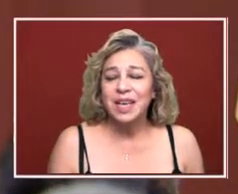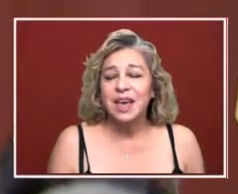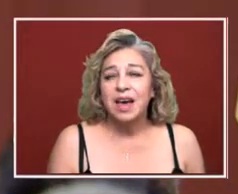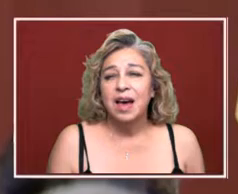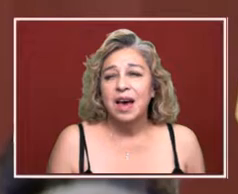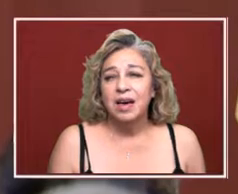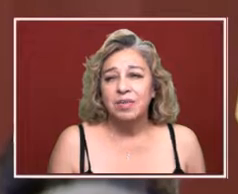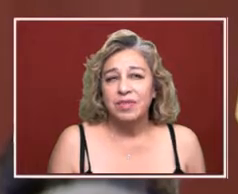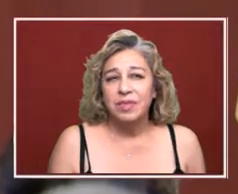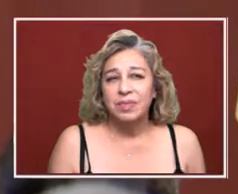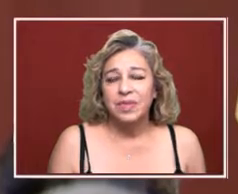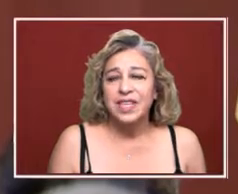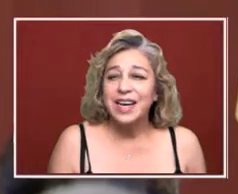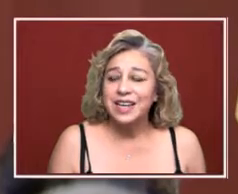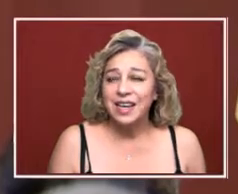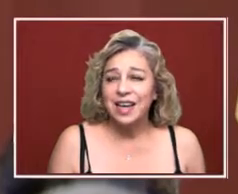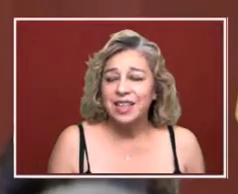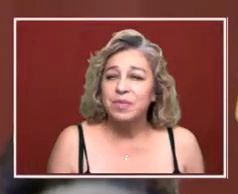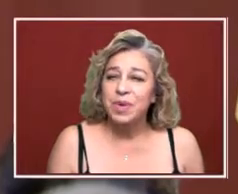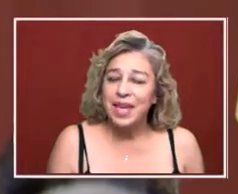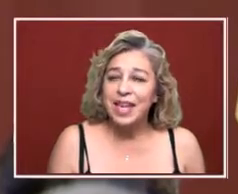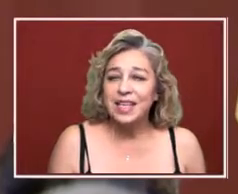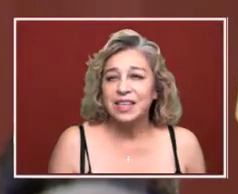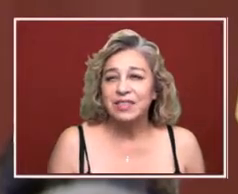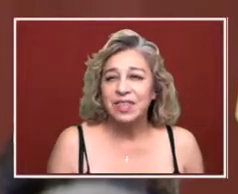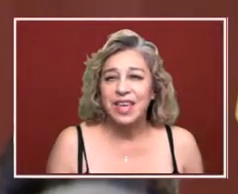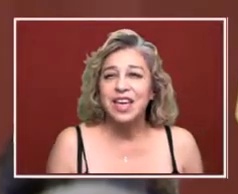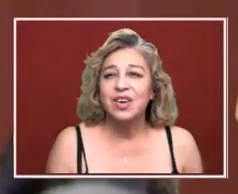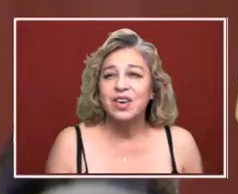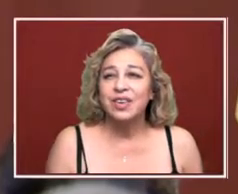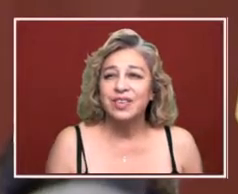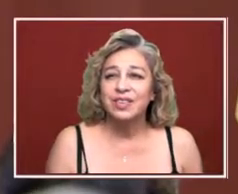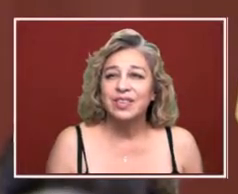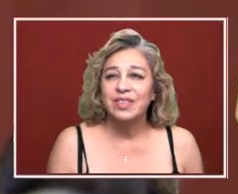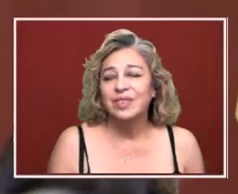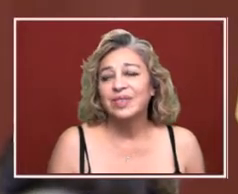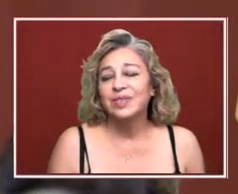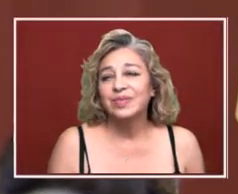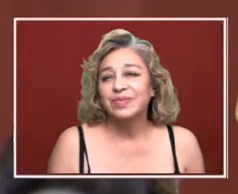typically done in the beginnings of the year.